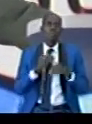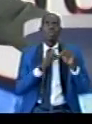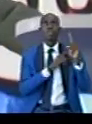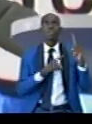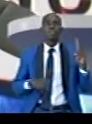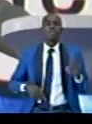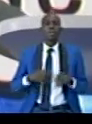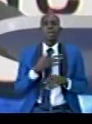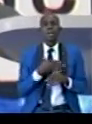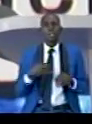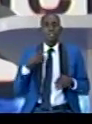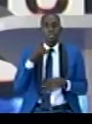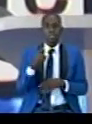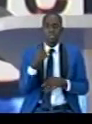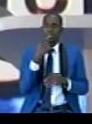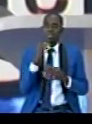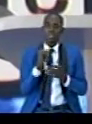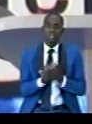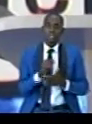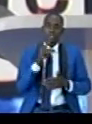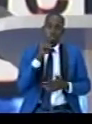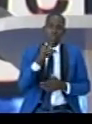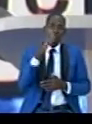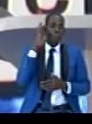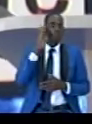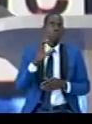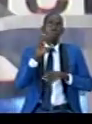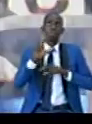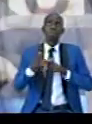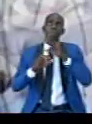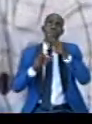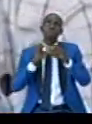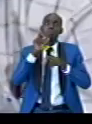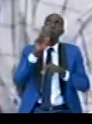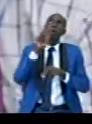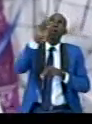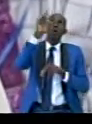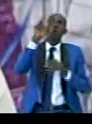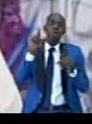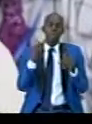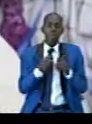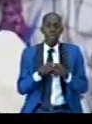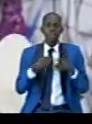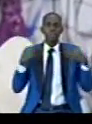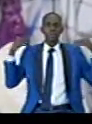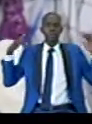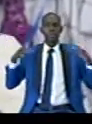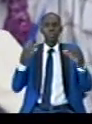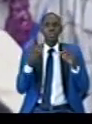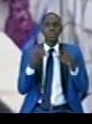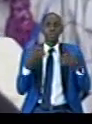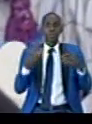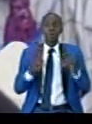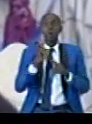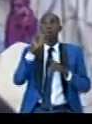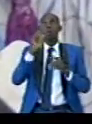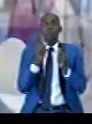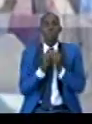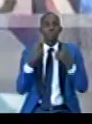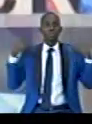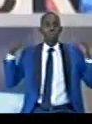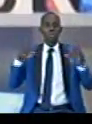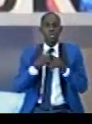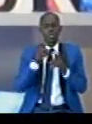will mount up with wings as eagles. They shall run. Somebody there, you